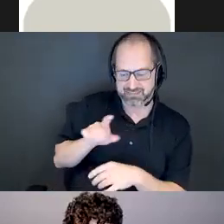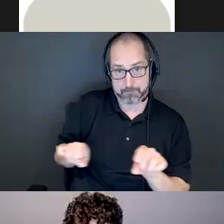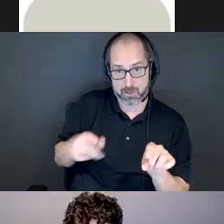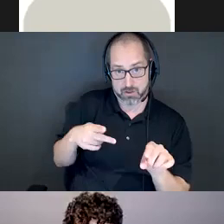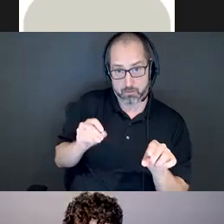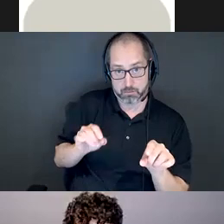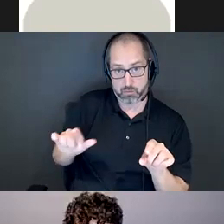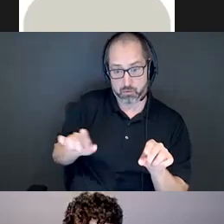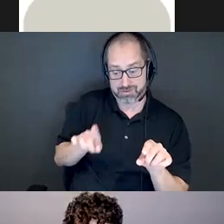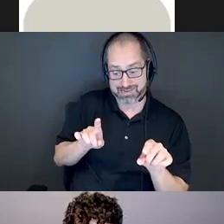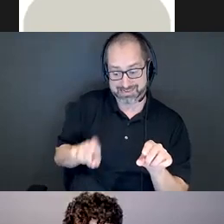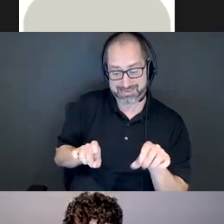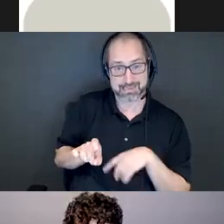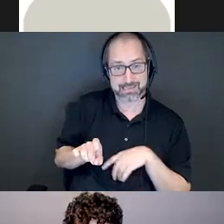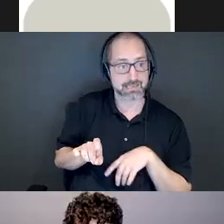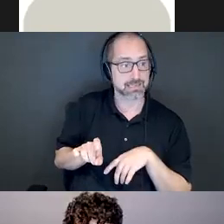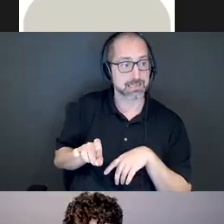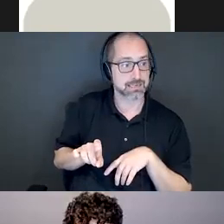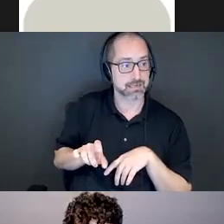Okay, so it's this one.